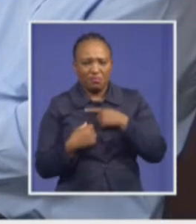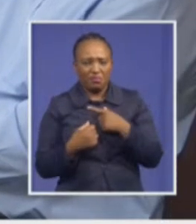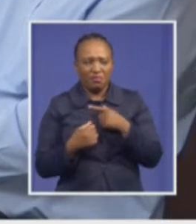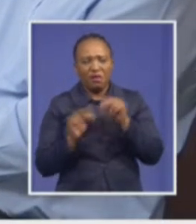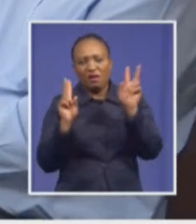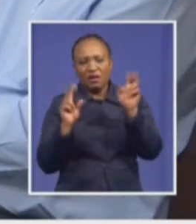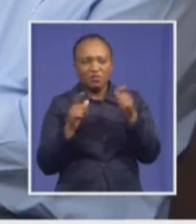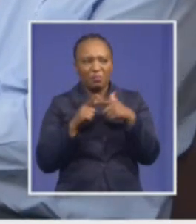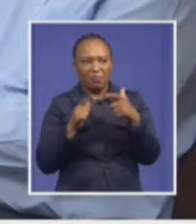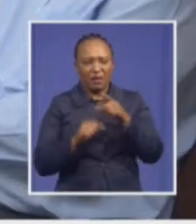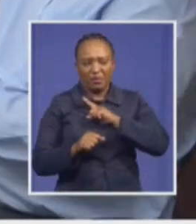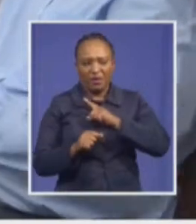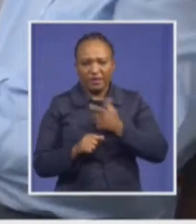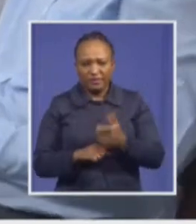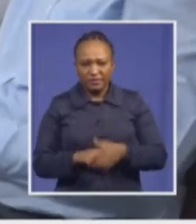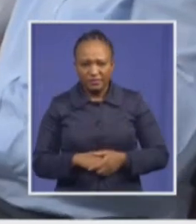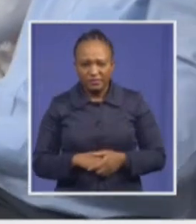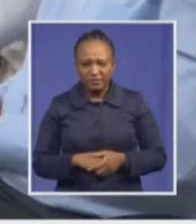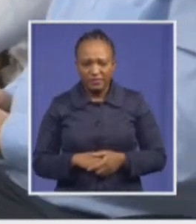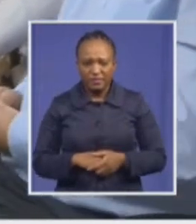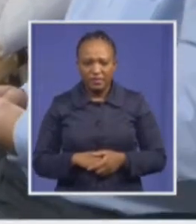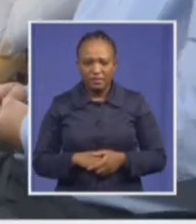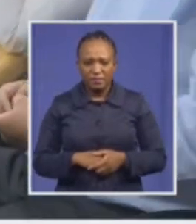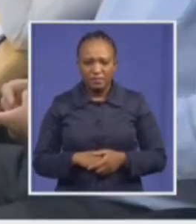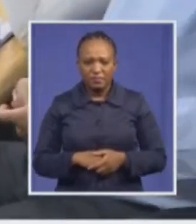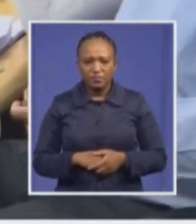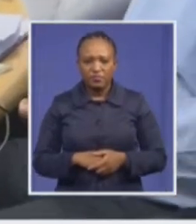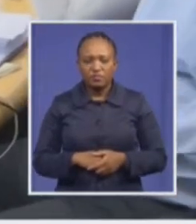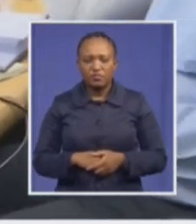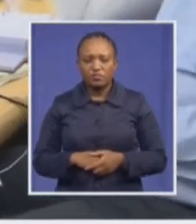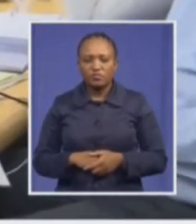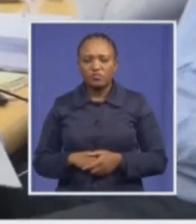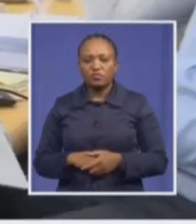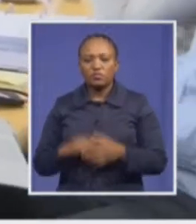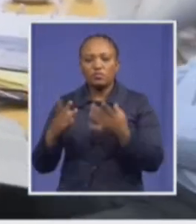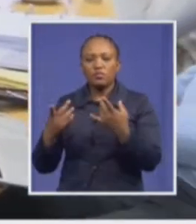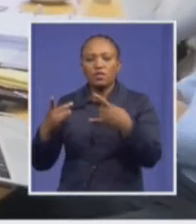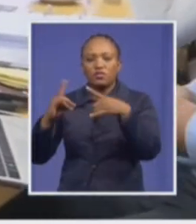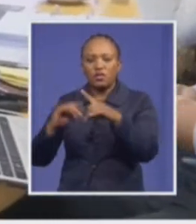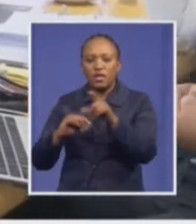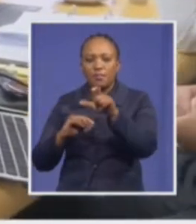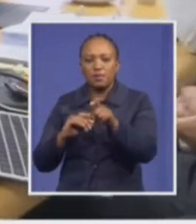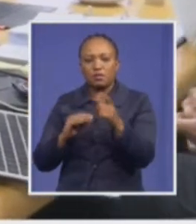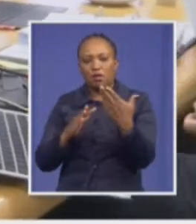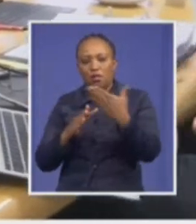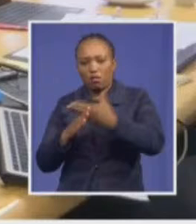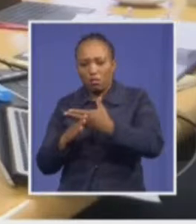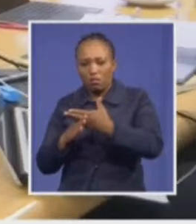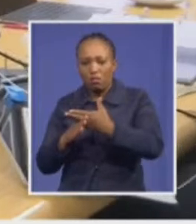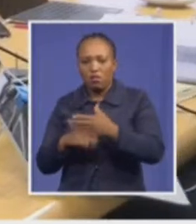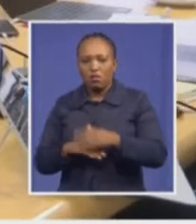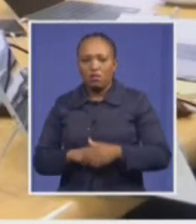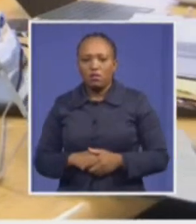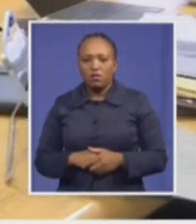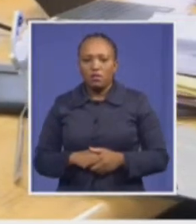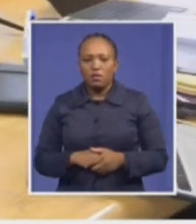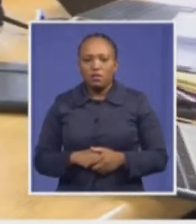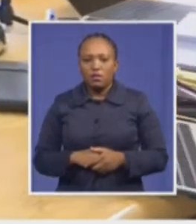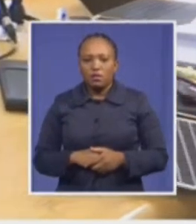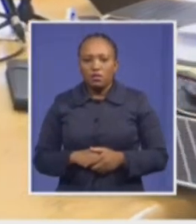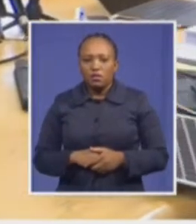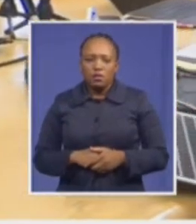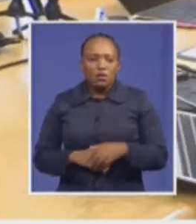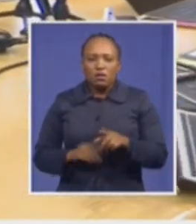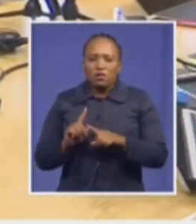point. Chairperson, may I interject? That's not exactly what we said, that this is